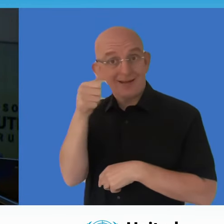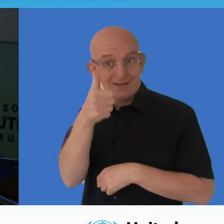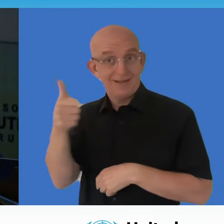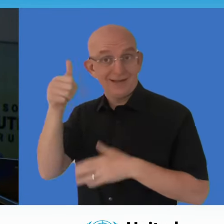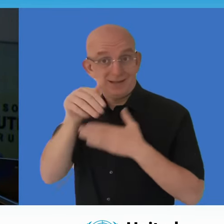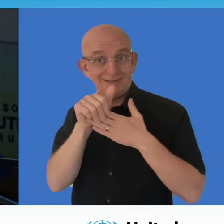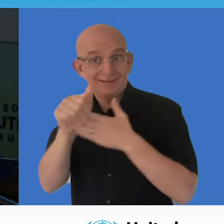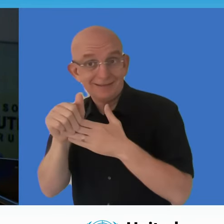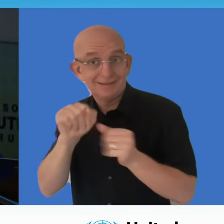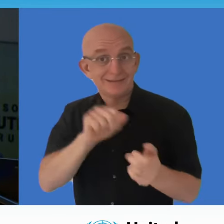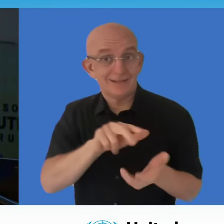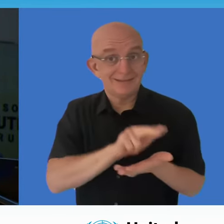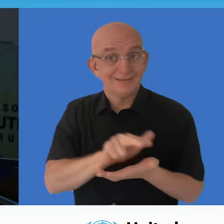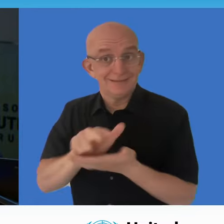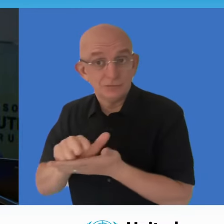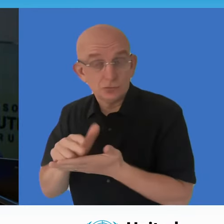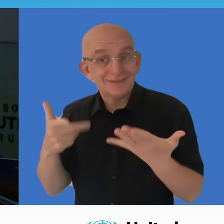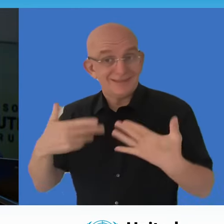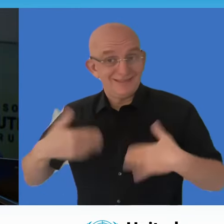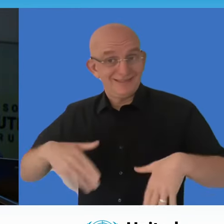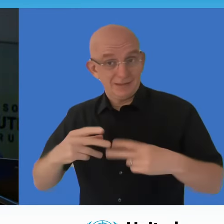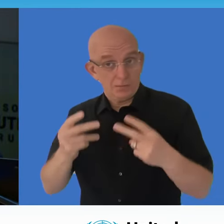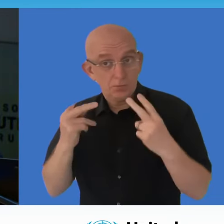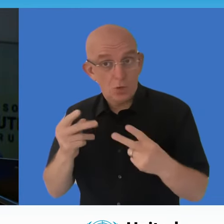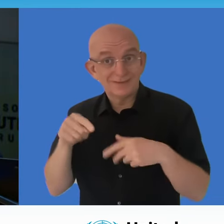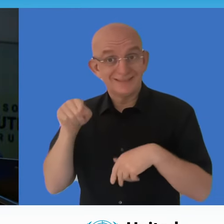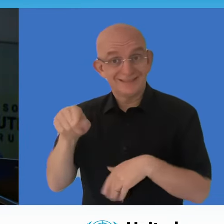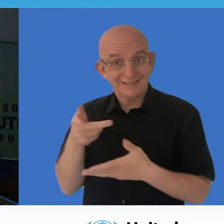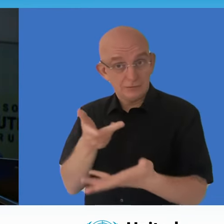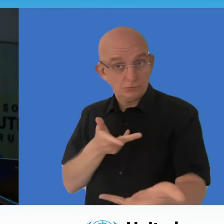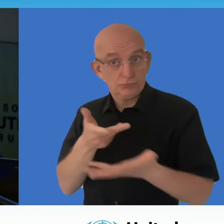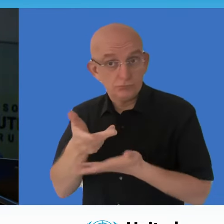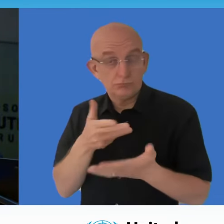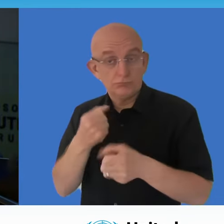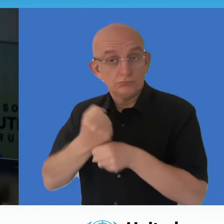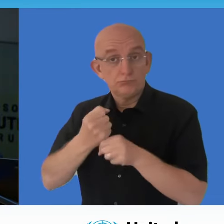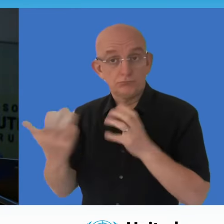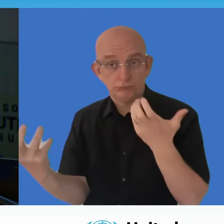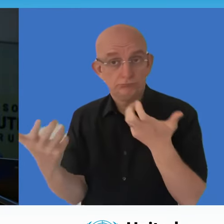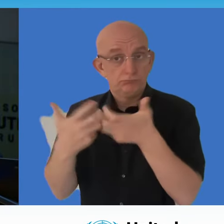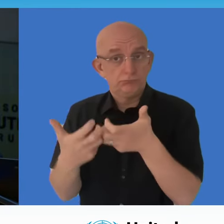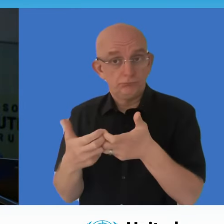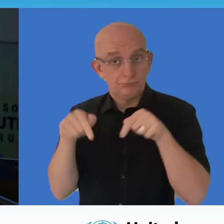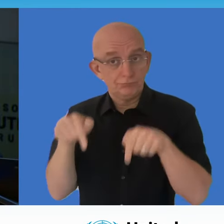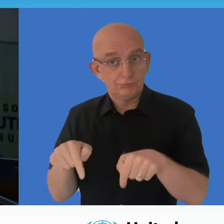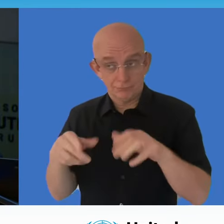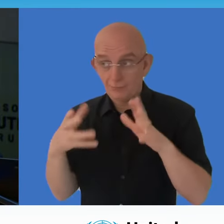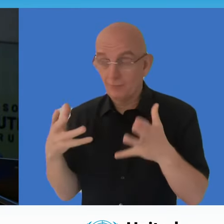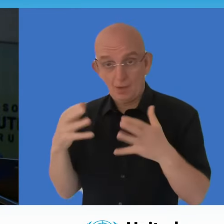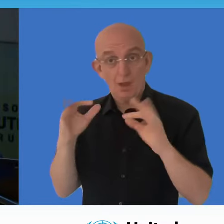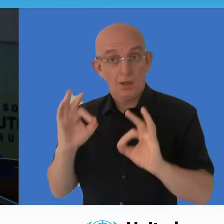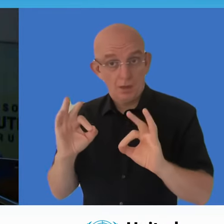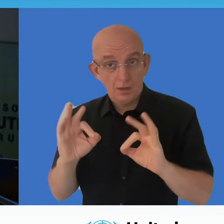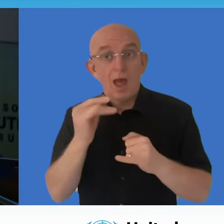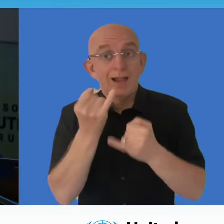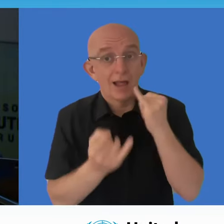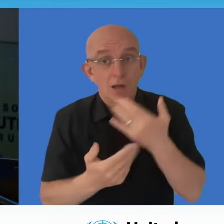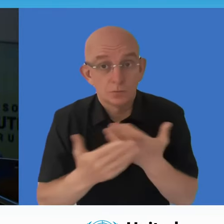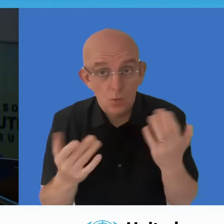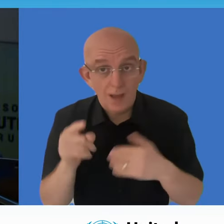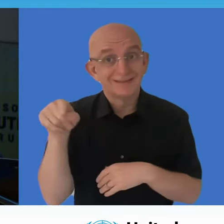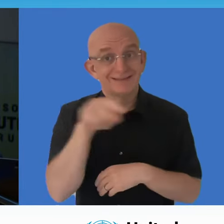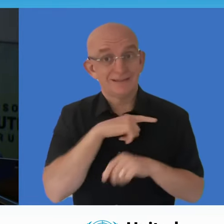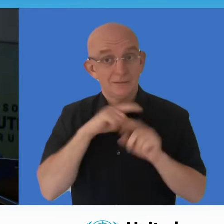this communication and collaboration needs to be in place. And finally, we need to promote partnerships and instill a culture